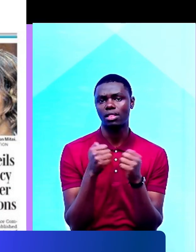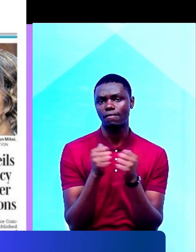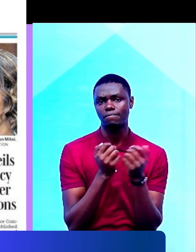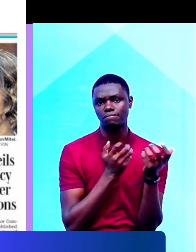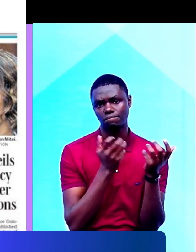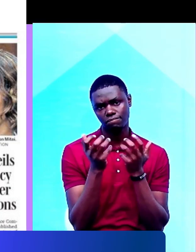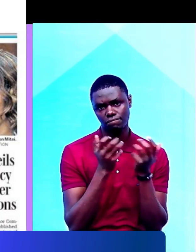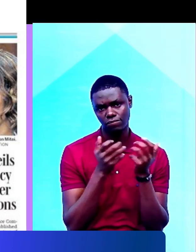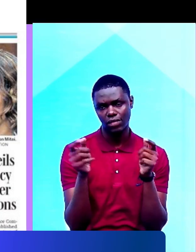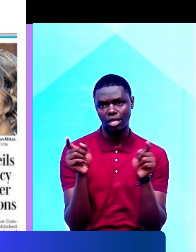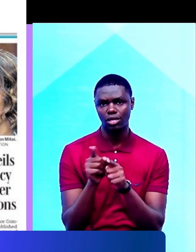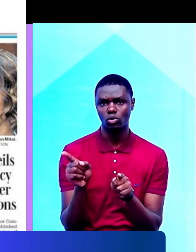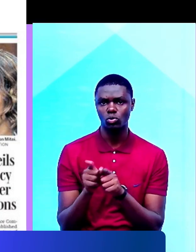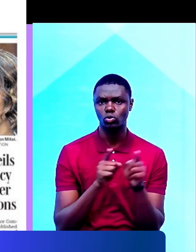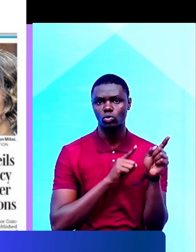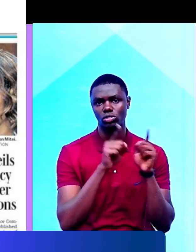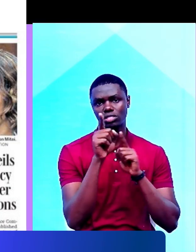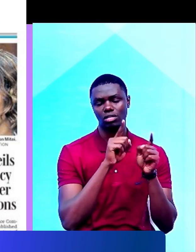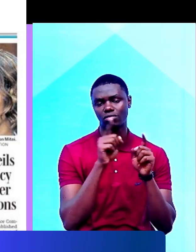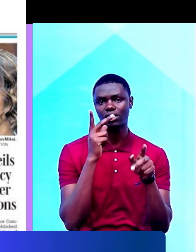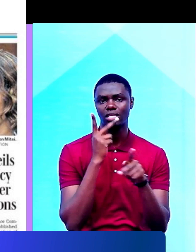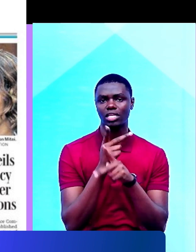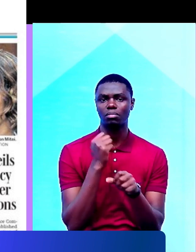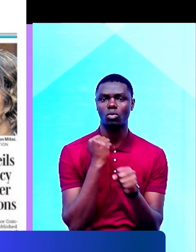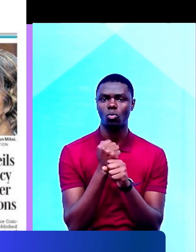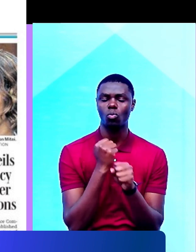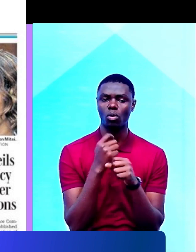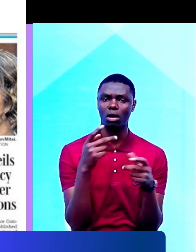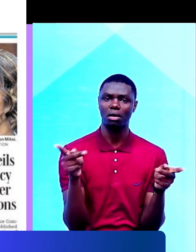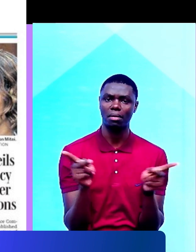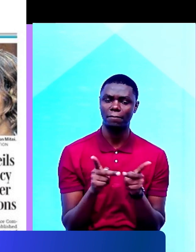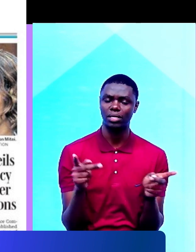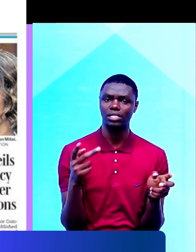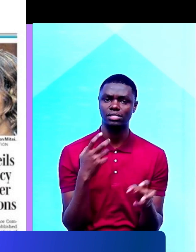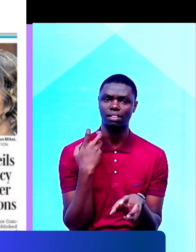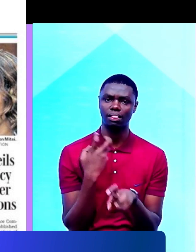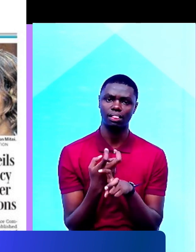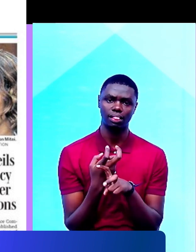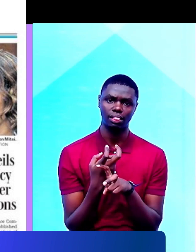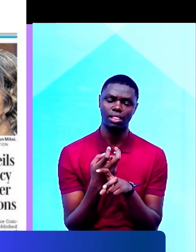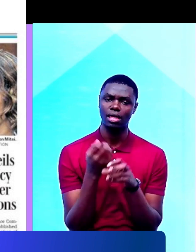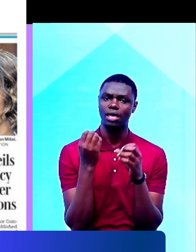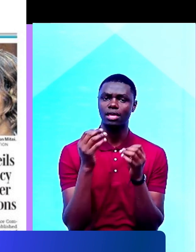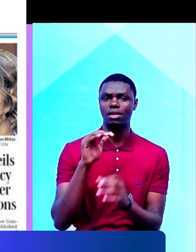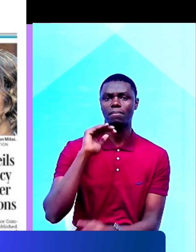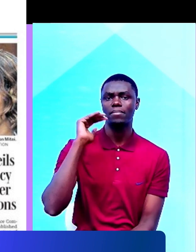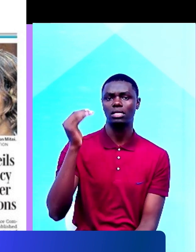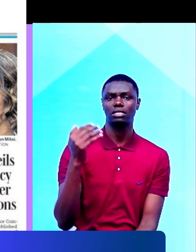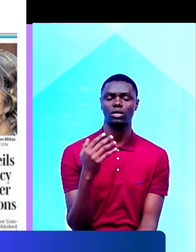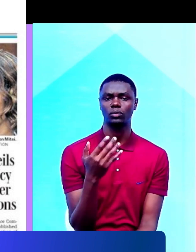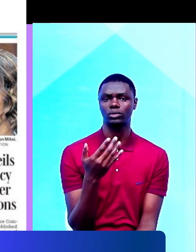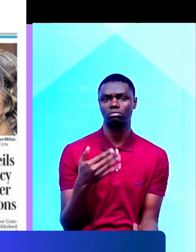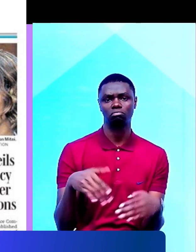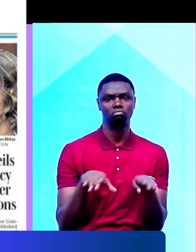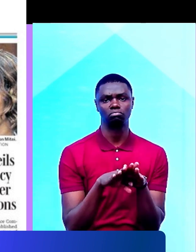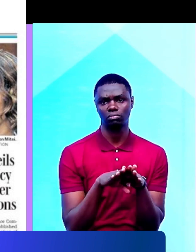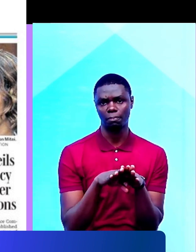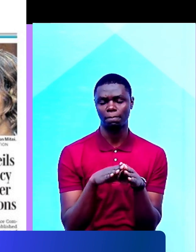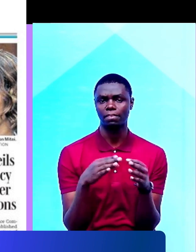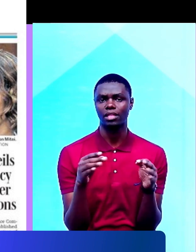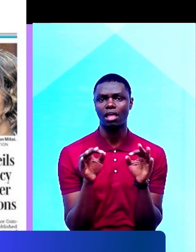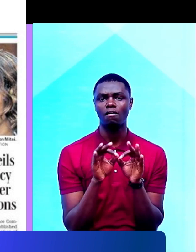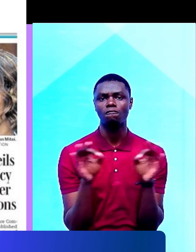businesses and travel and keeping workplaces in many towns shut. And